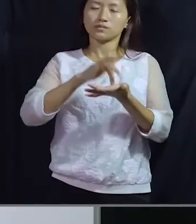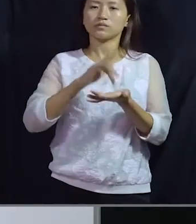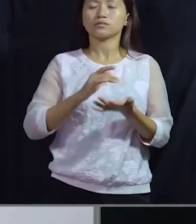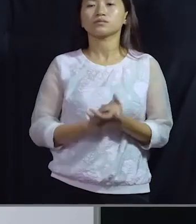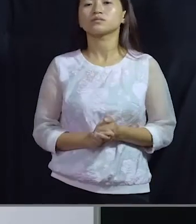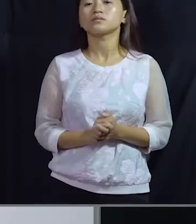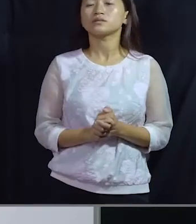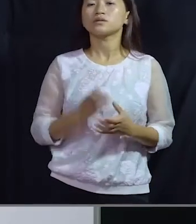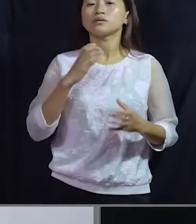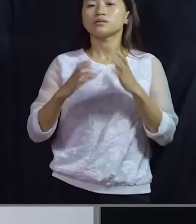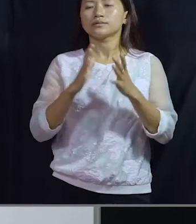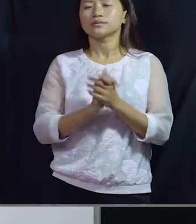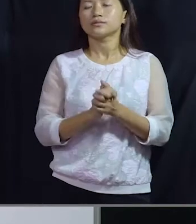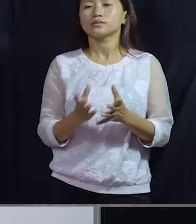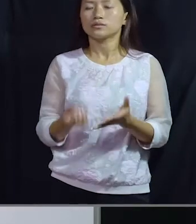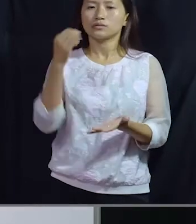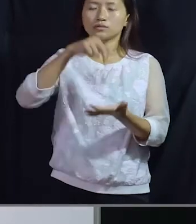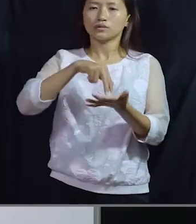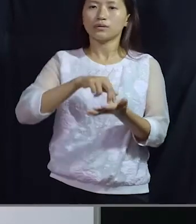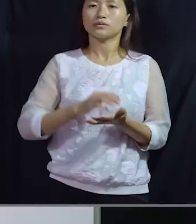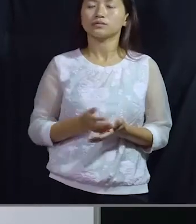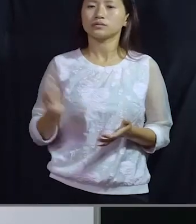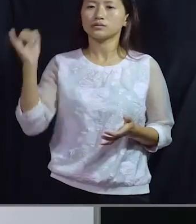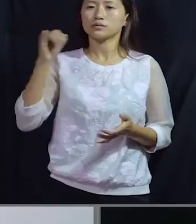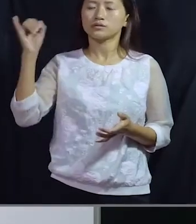of the concern now stood at